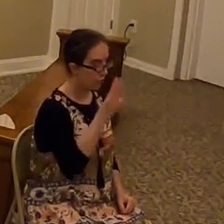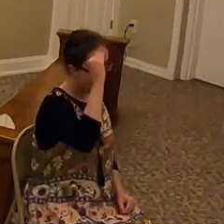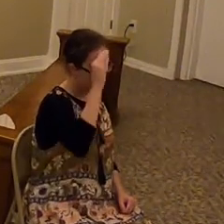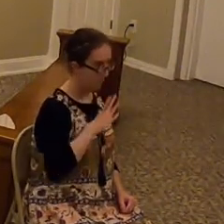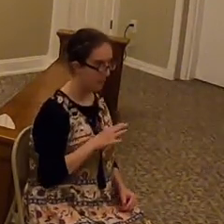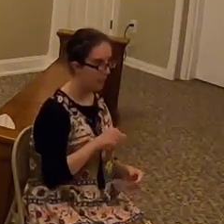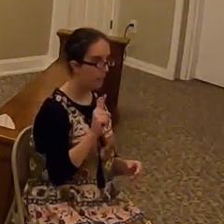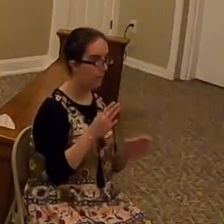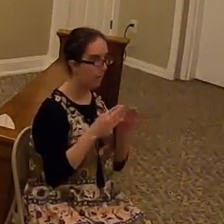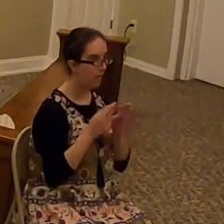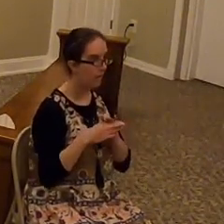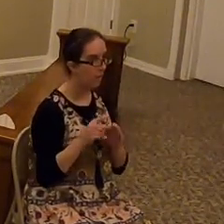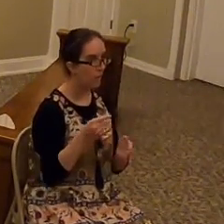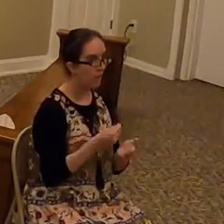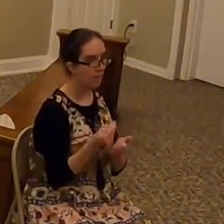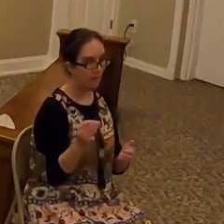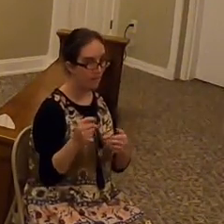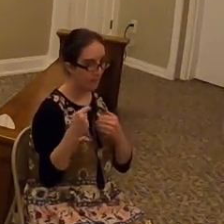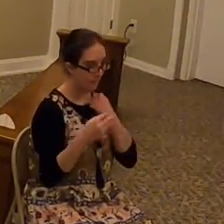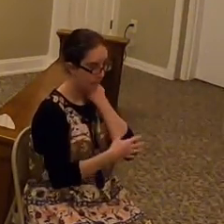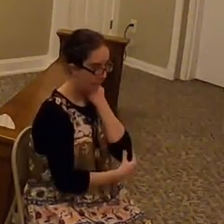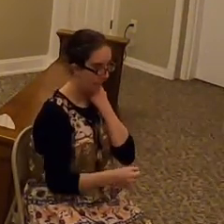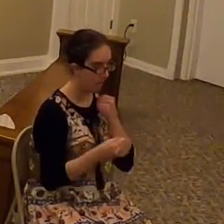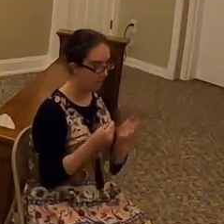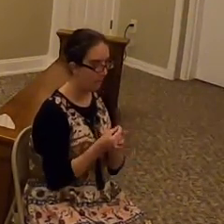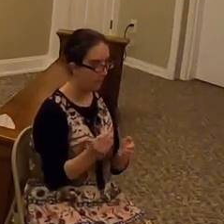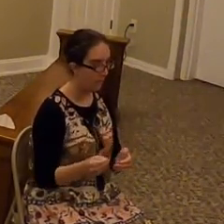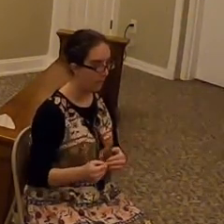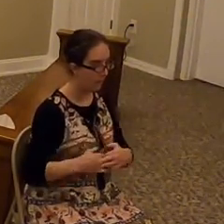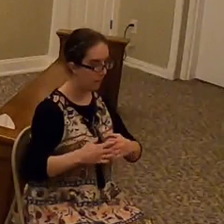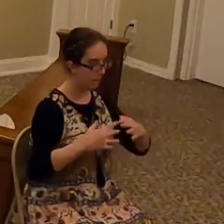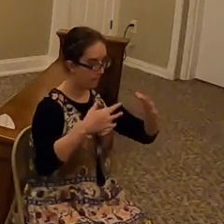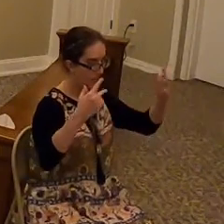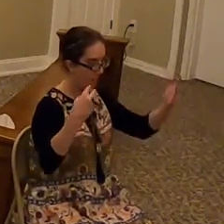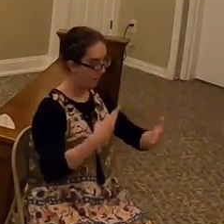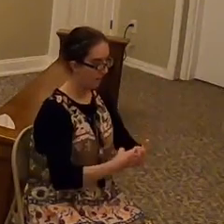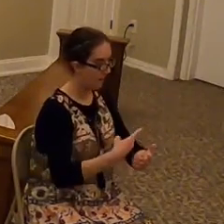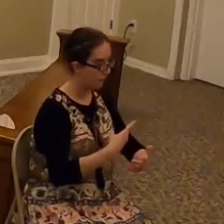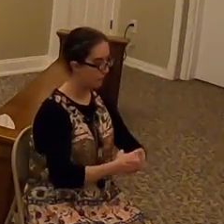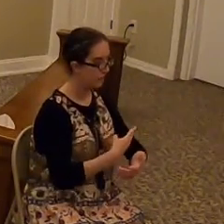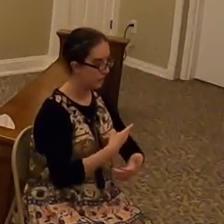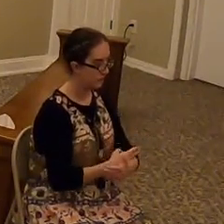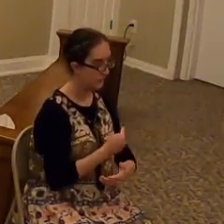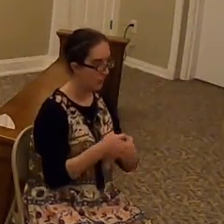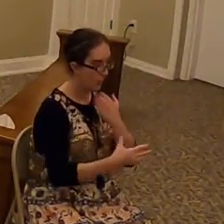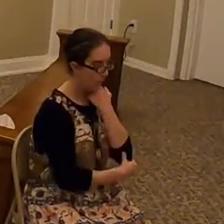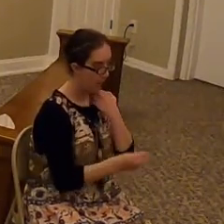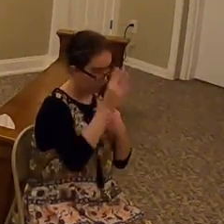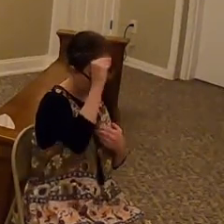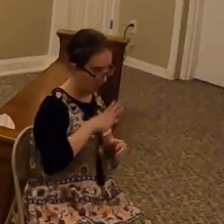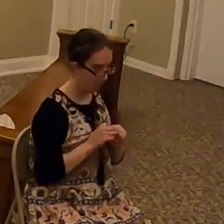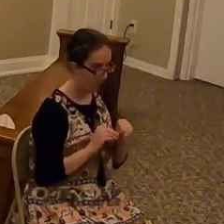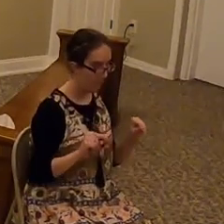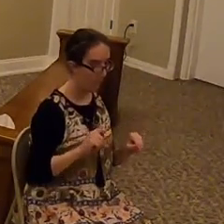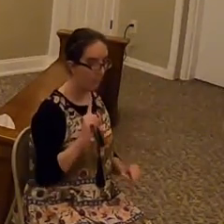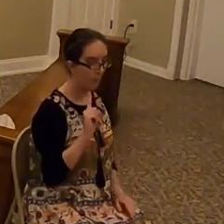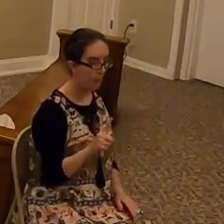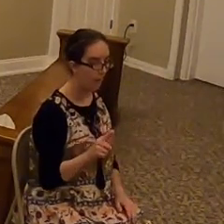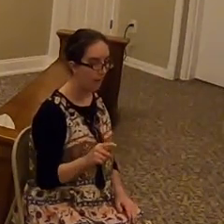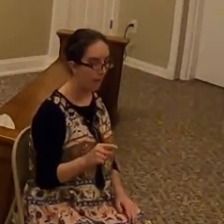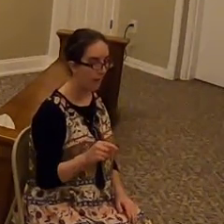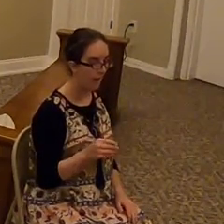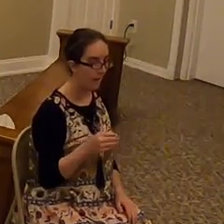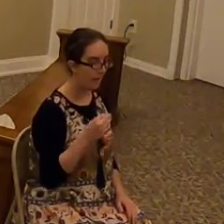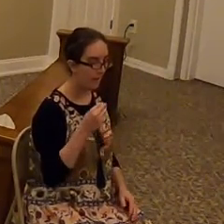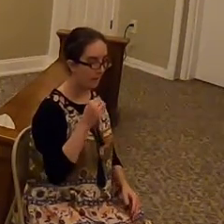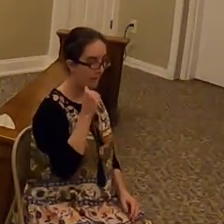in one city, the one rich, the other poor. The rich man had exceeding many flocks and herds, but the poor man had nothing save one little ewe